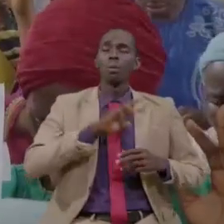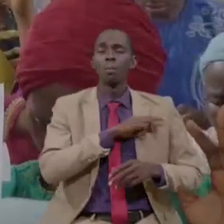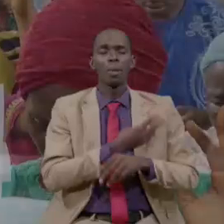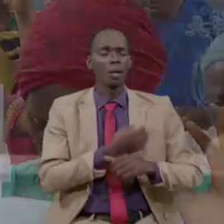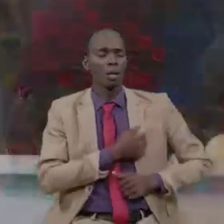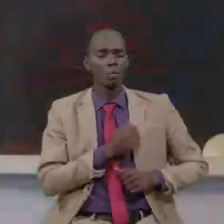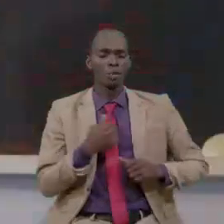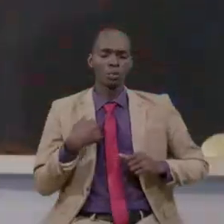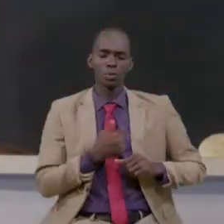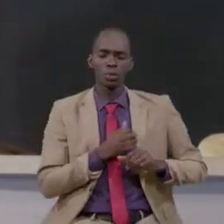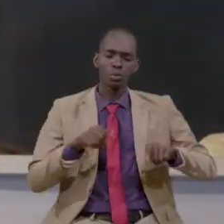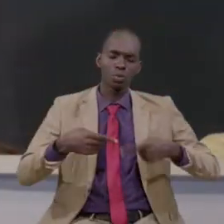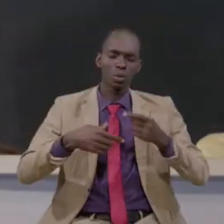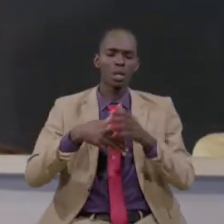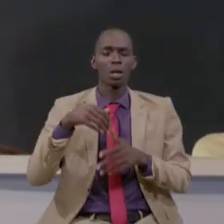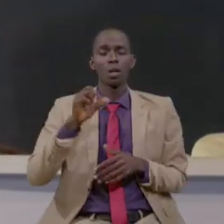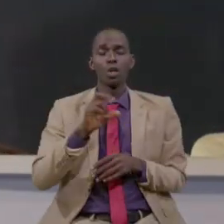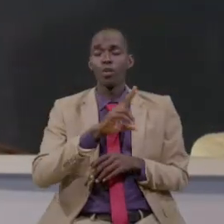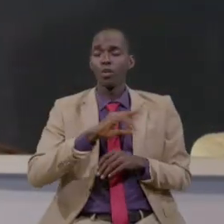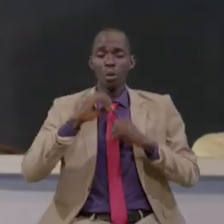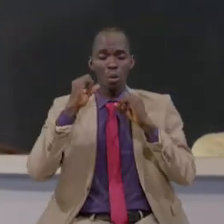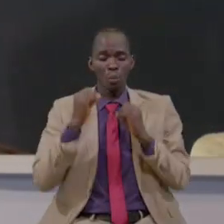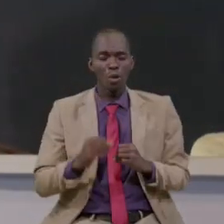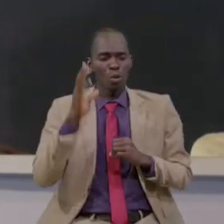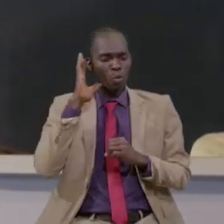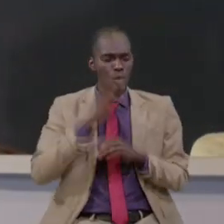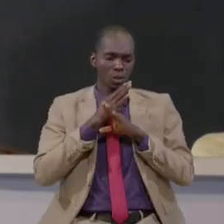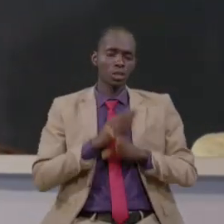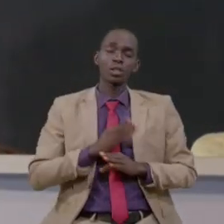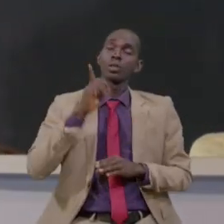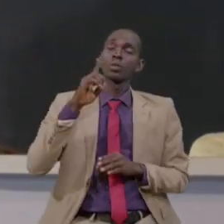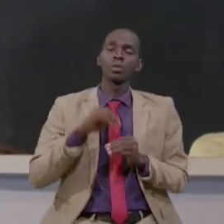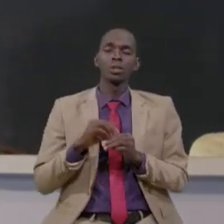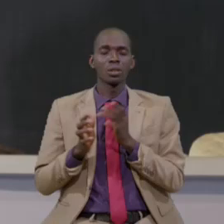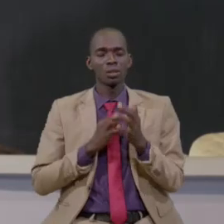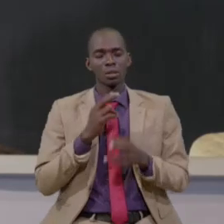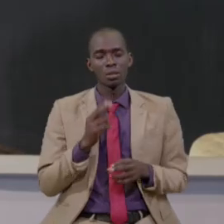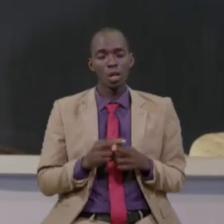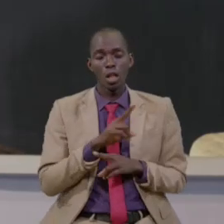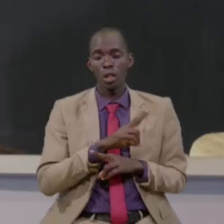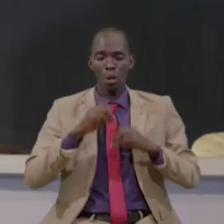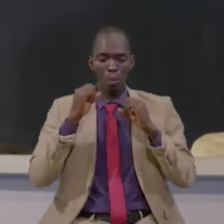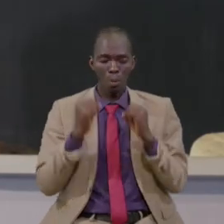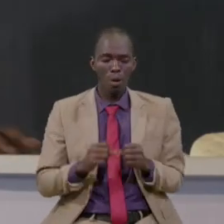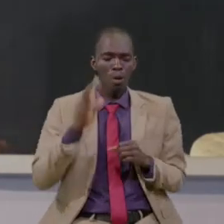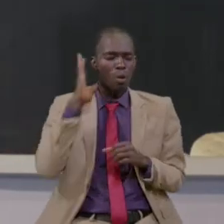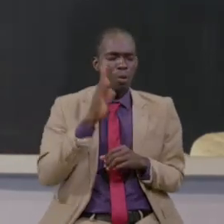No power will resist you. No power will be able to withstand